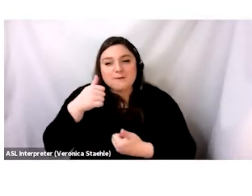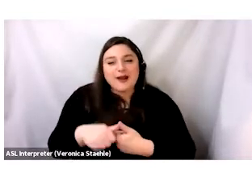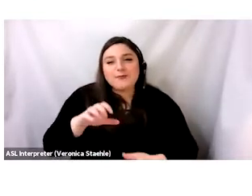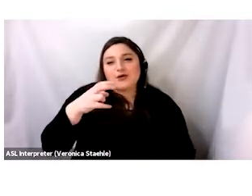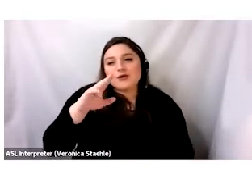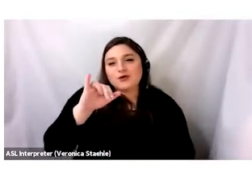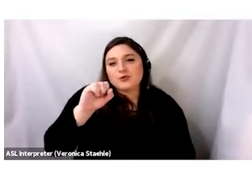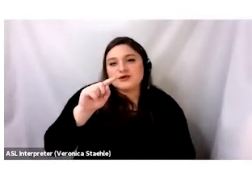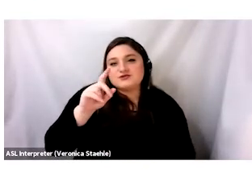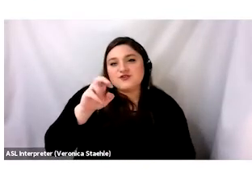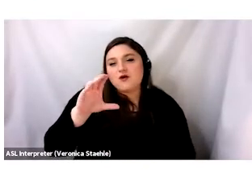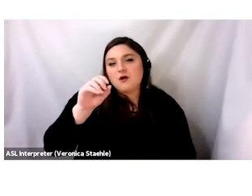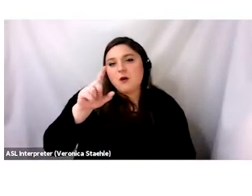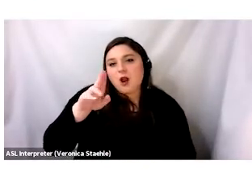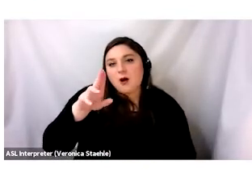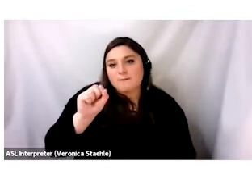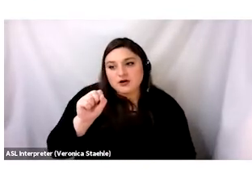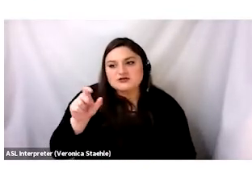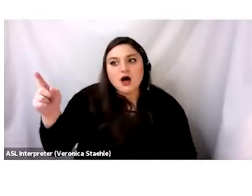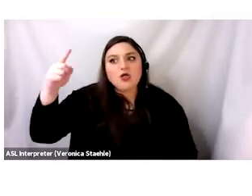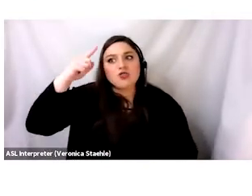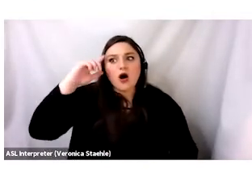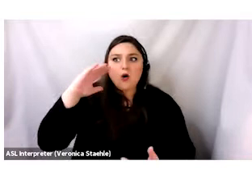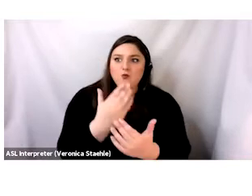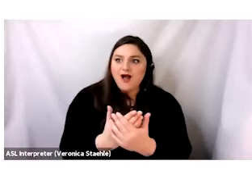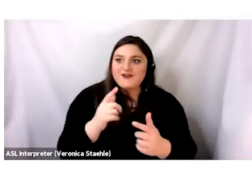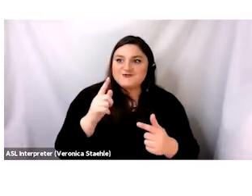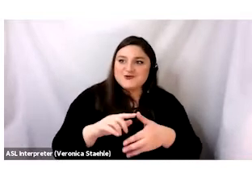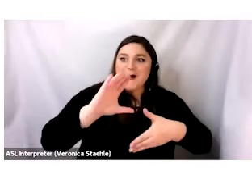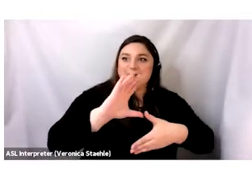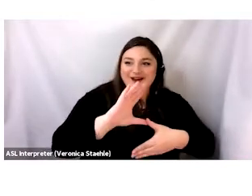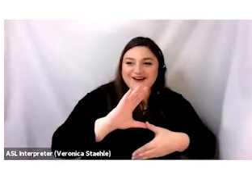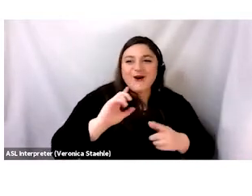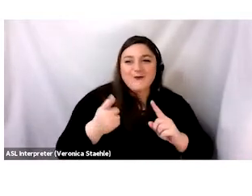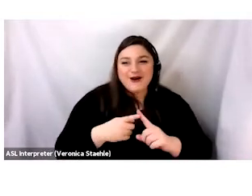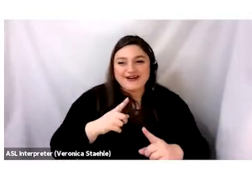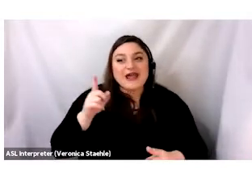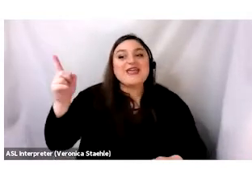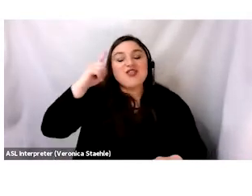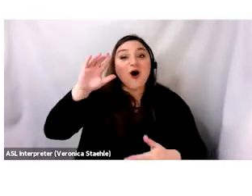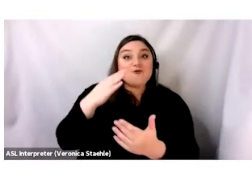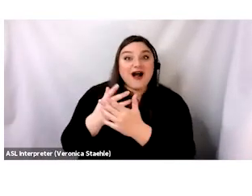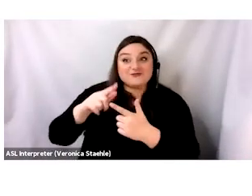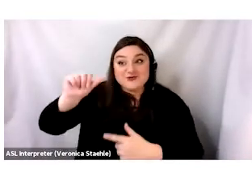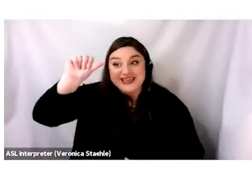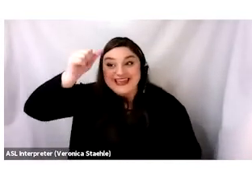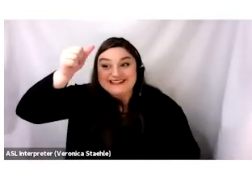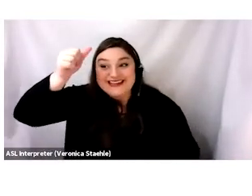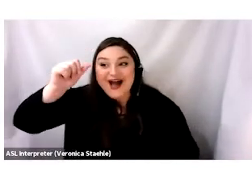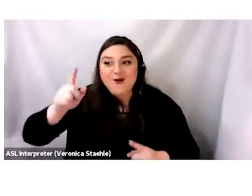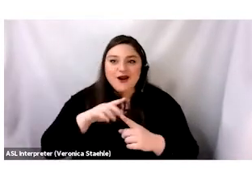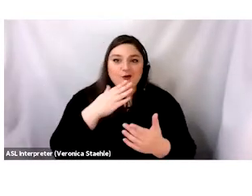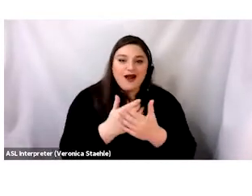plants growing. He wrote in a letter back home that in colonizing this particular land, that they could get